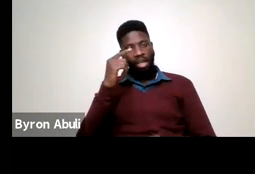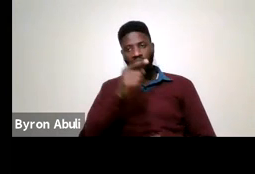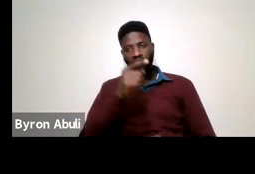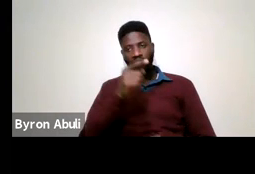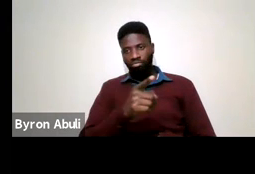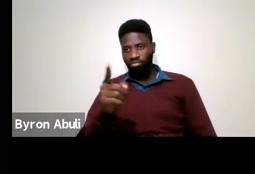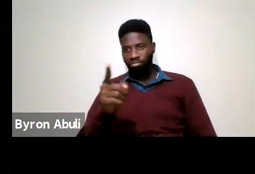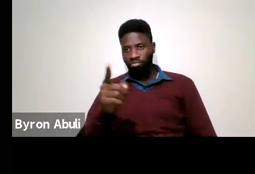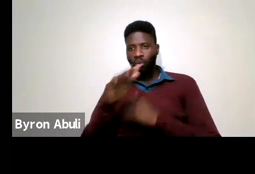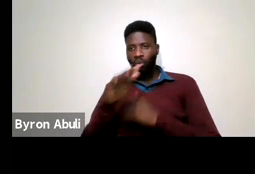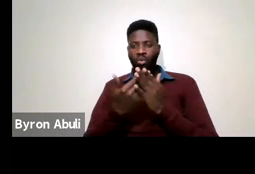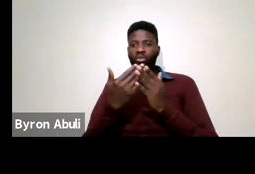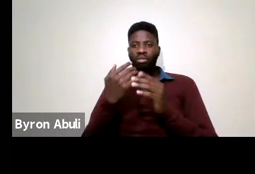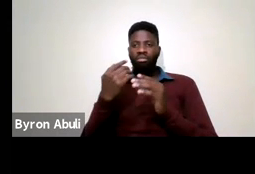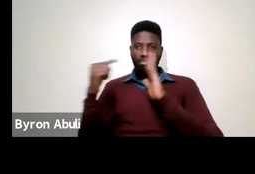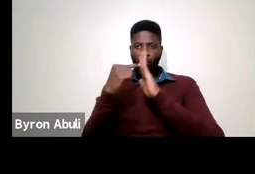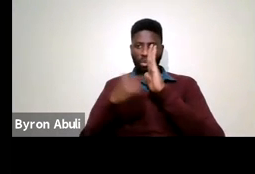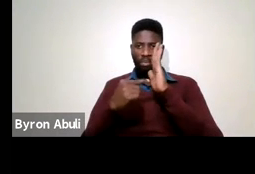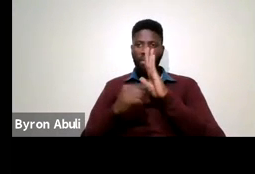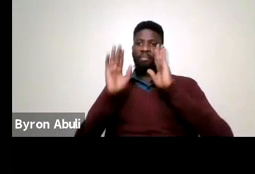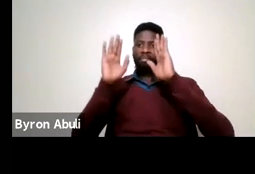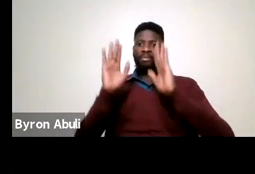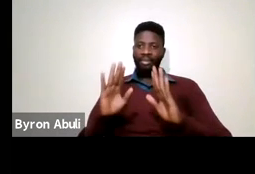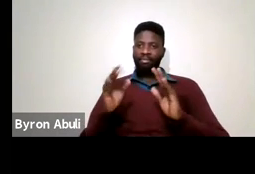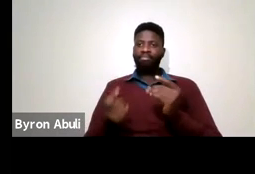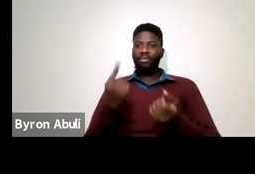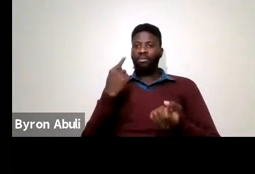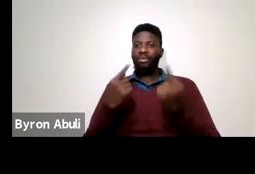contribution in this aspect. So let us also then